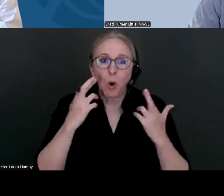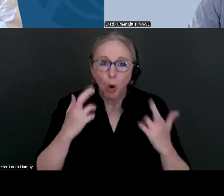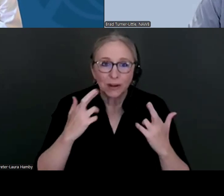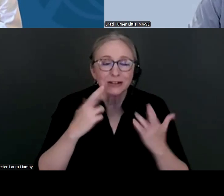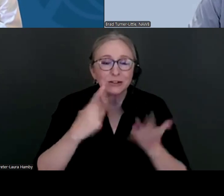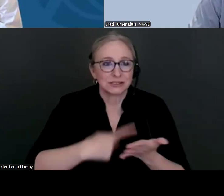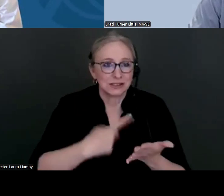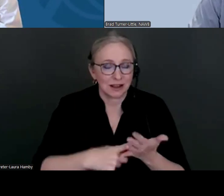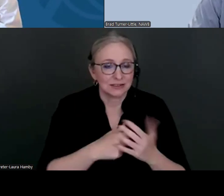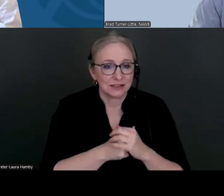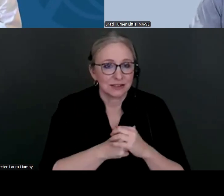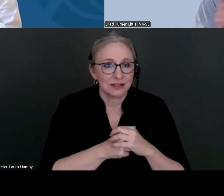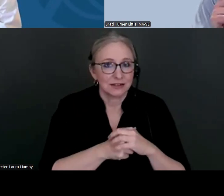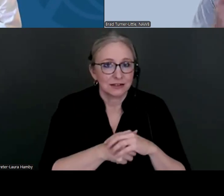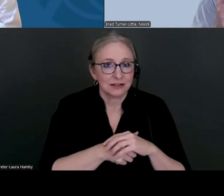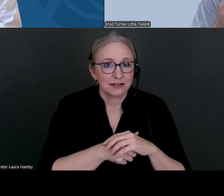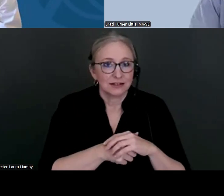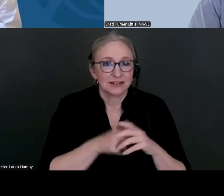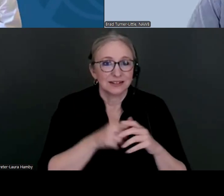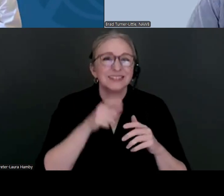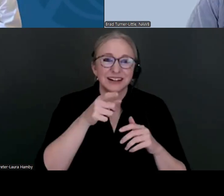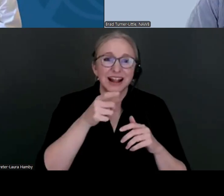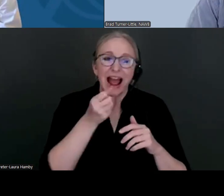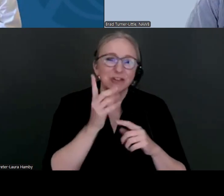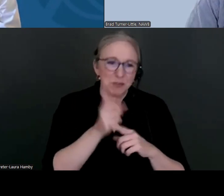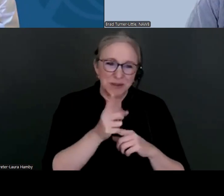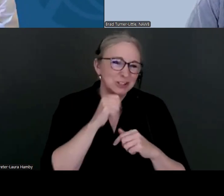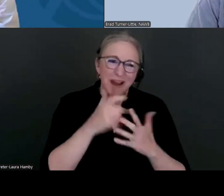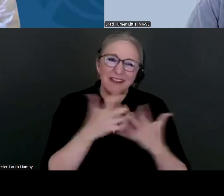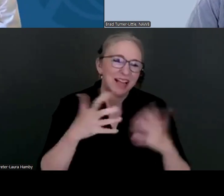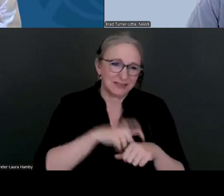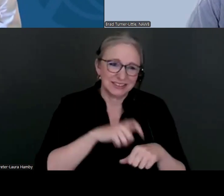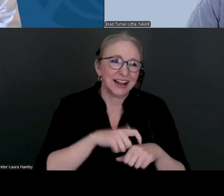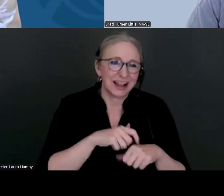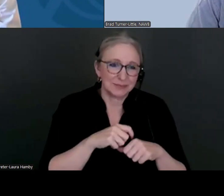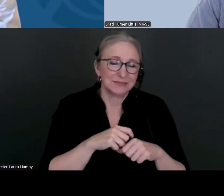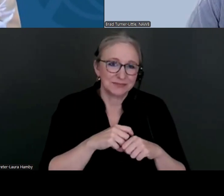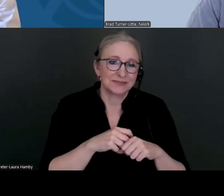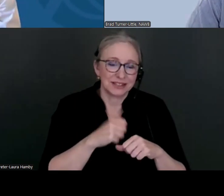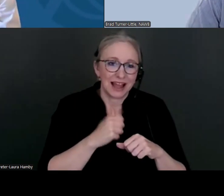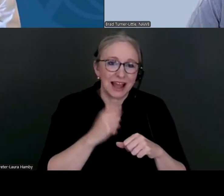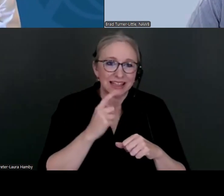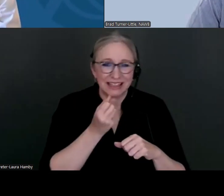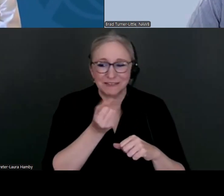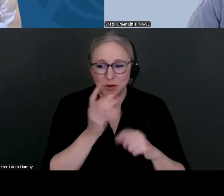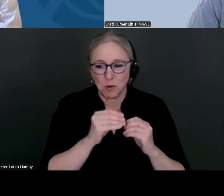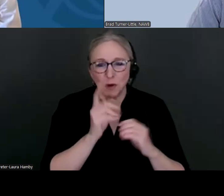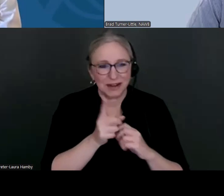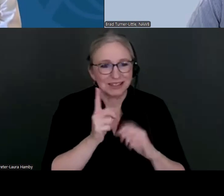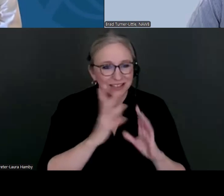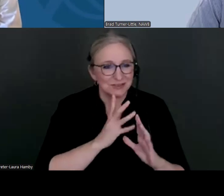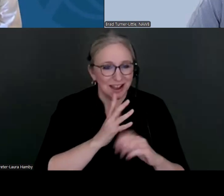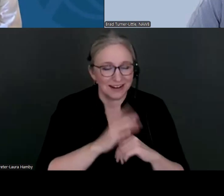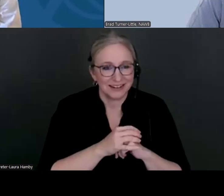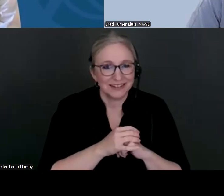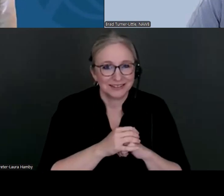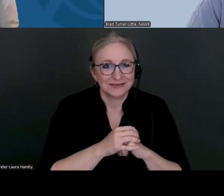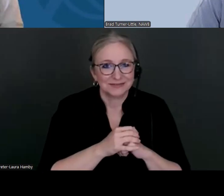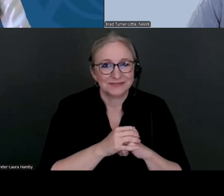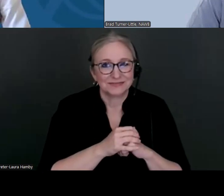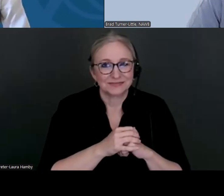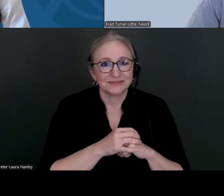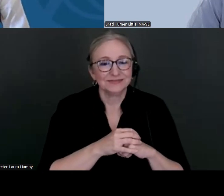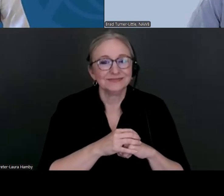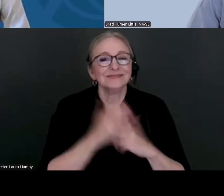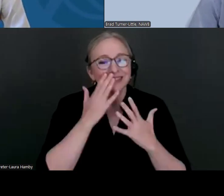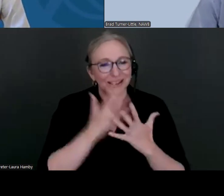cover. I have a few minutes, but I don't have all that much time, but I can give you a few more. I appreciate that. Okay,